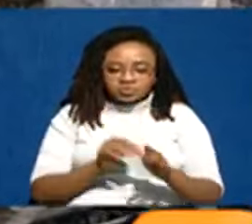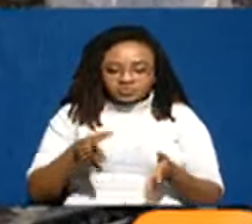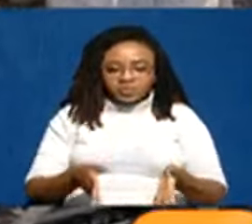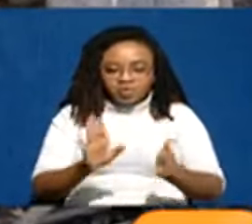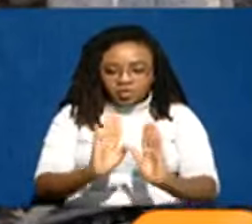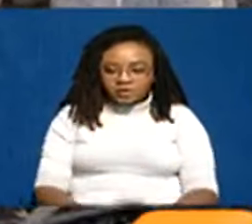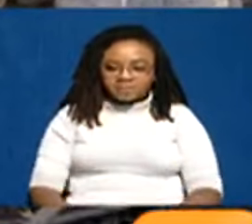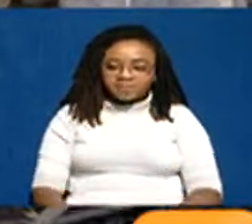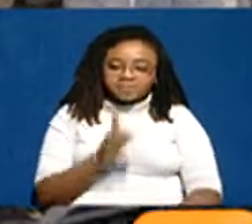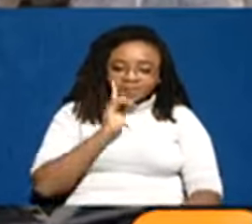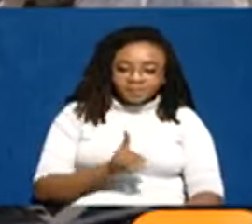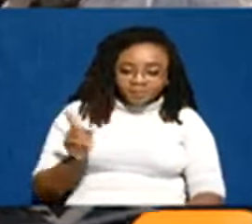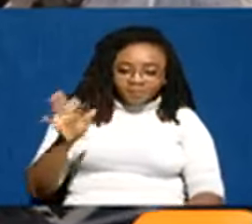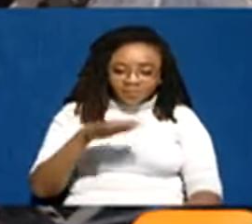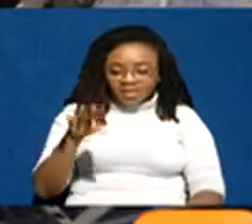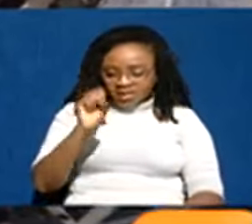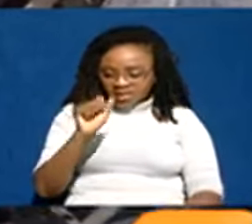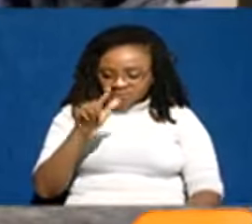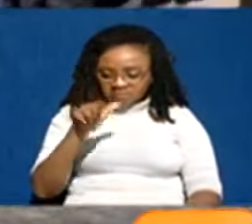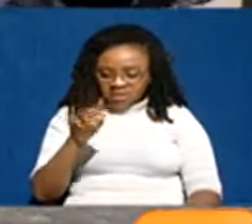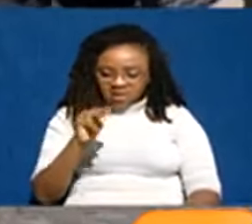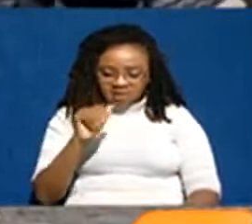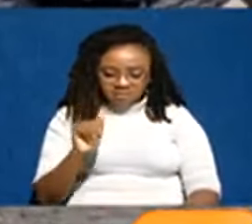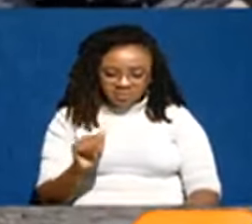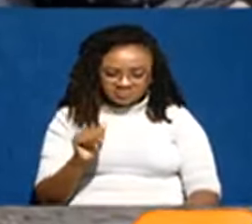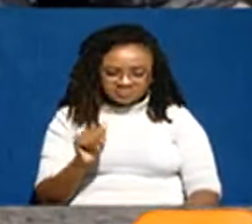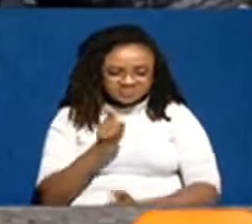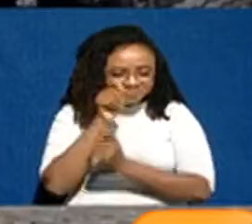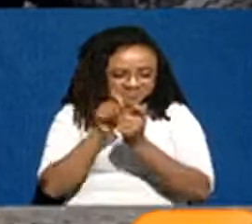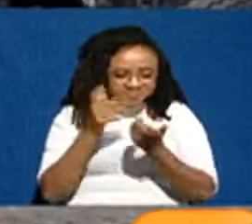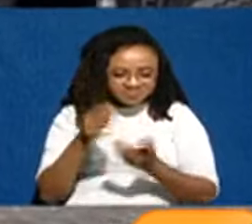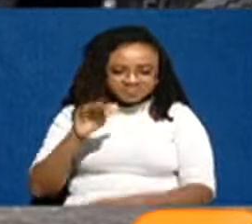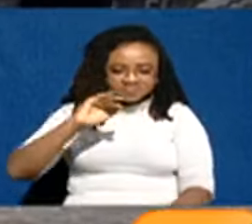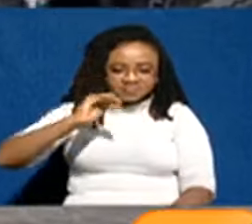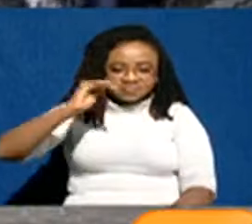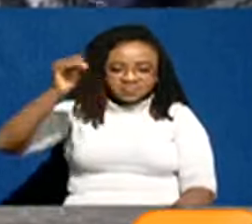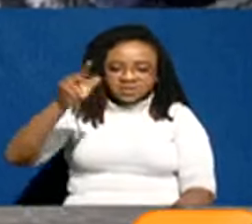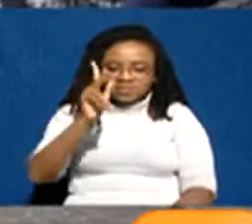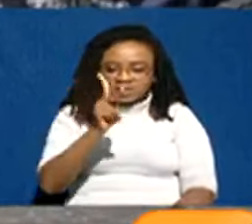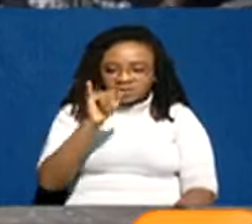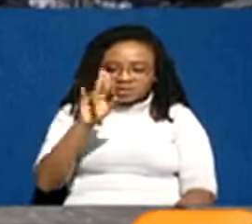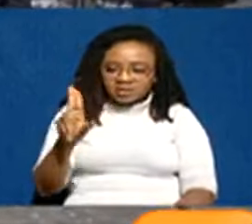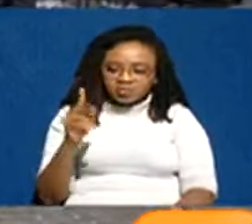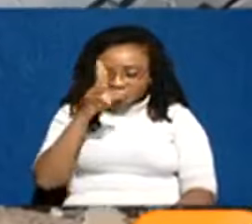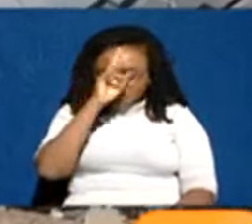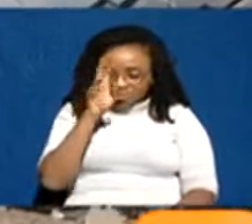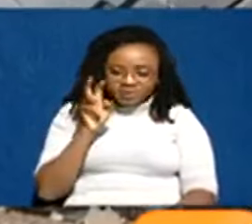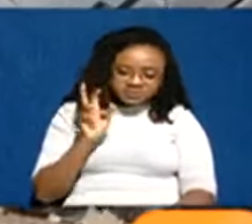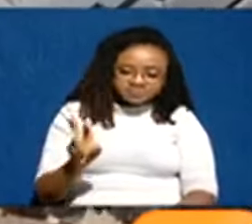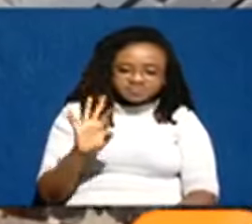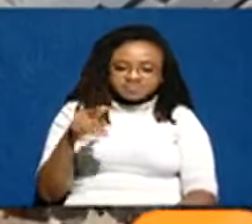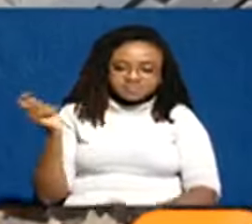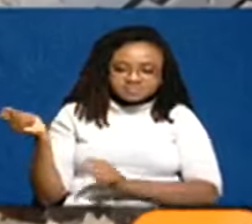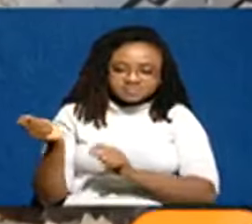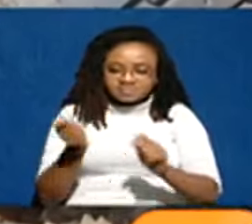At Mlima Kiu area in Salama, Makueni County, police supervised the towing of the wreckage of the Monday